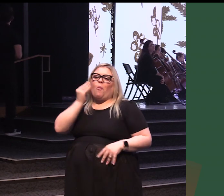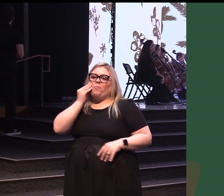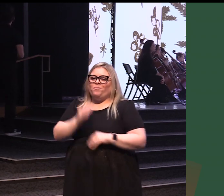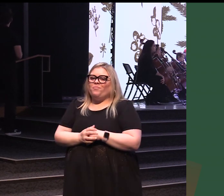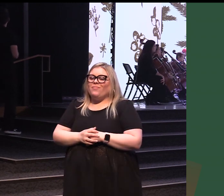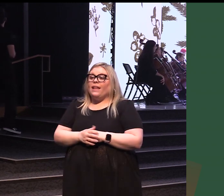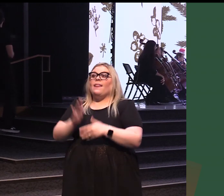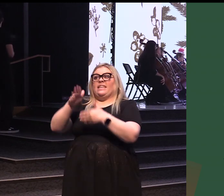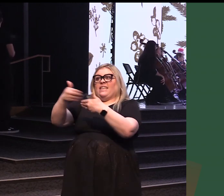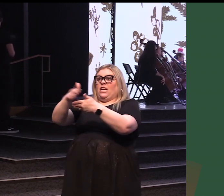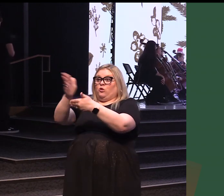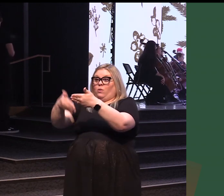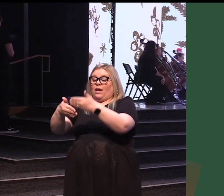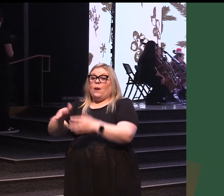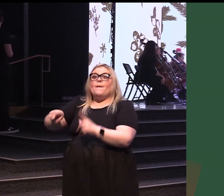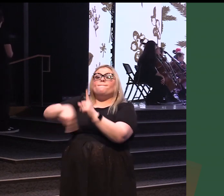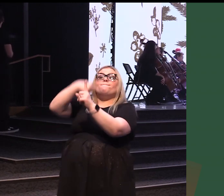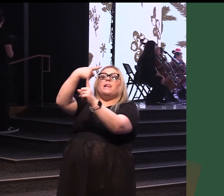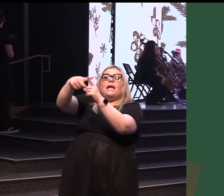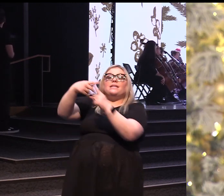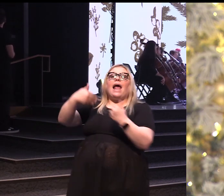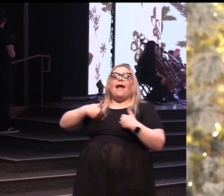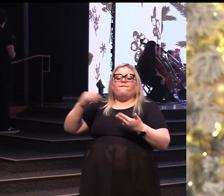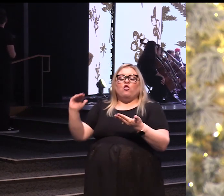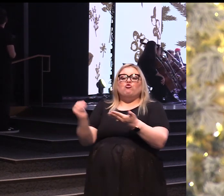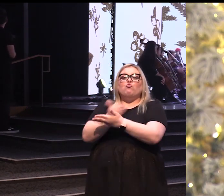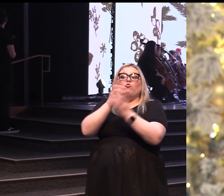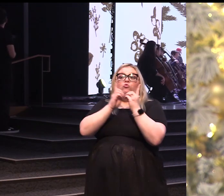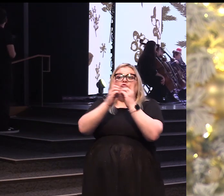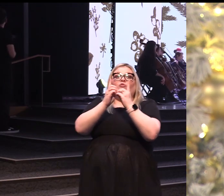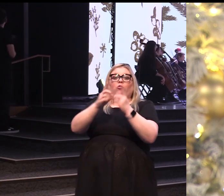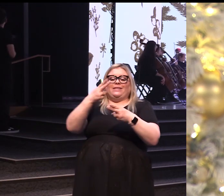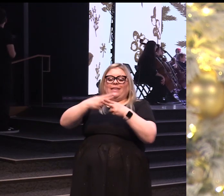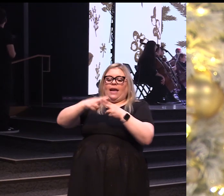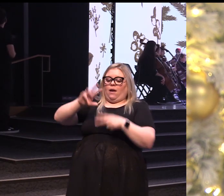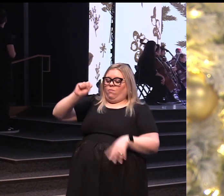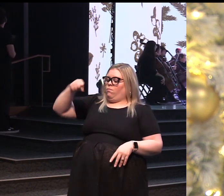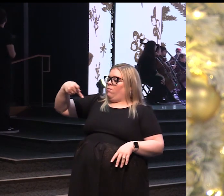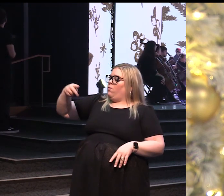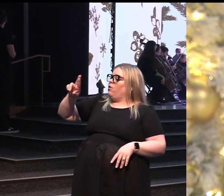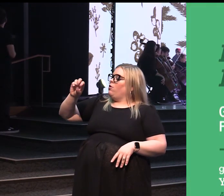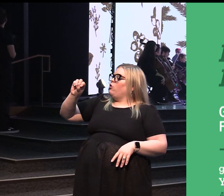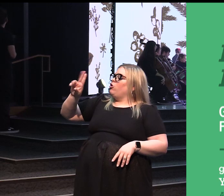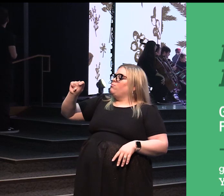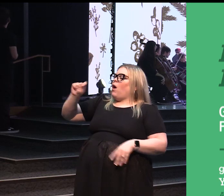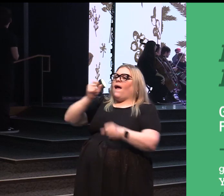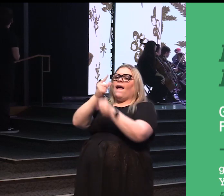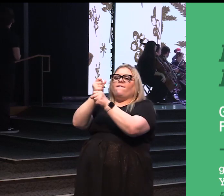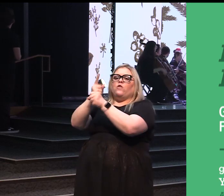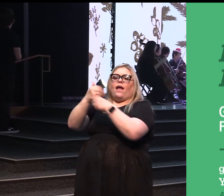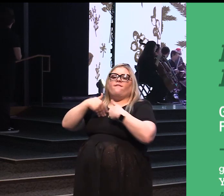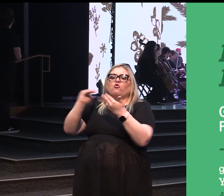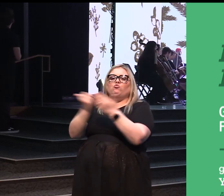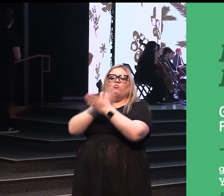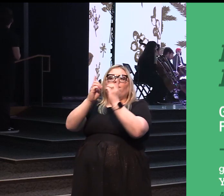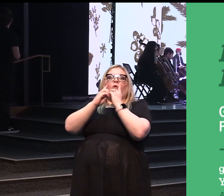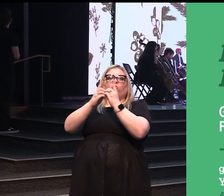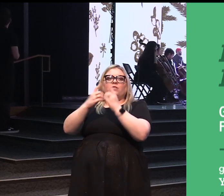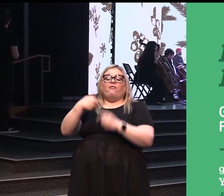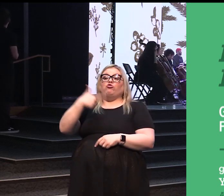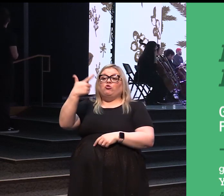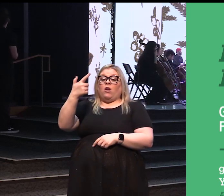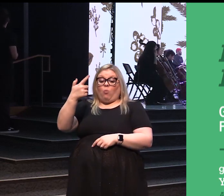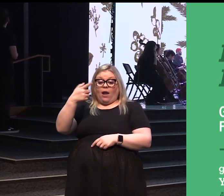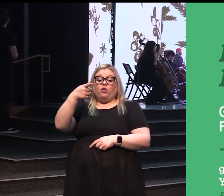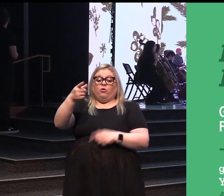next weekend. Also wanted to let you know that we have a new devotional called Sprout that begins the beginning of the new year, 21-day devotional. We have physical